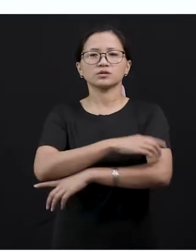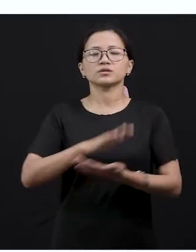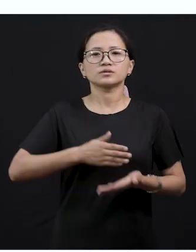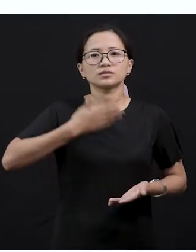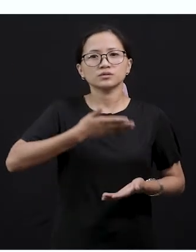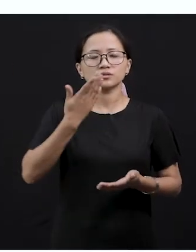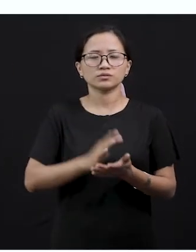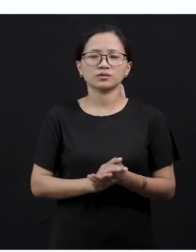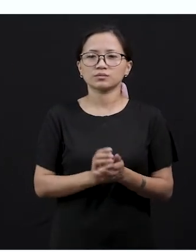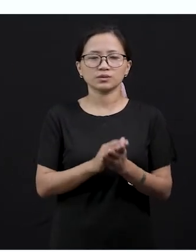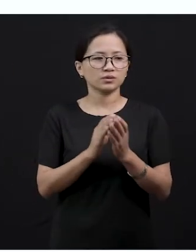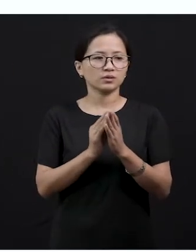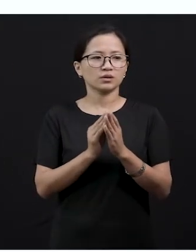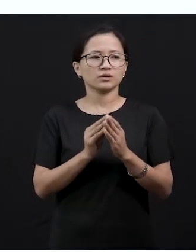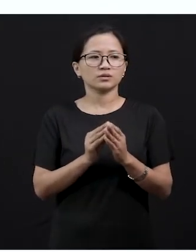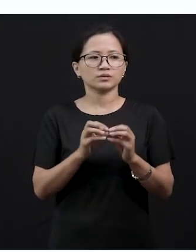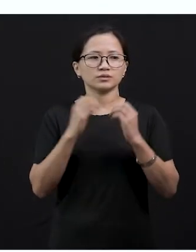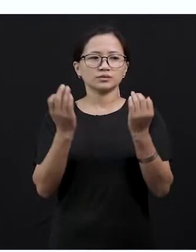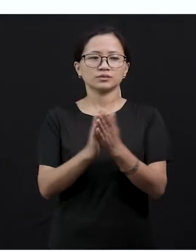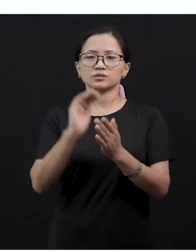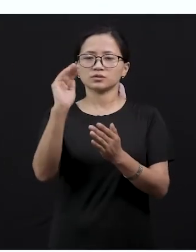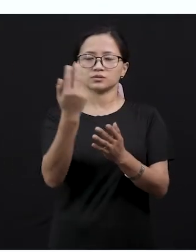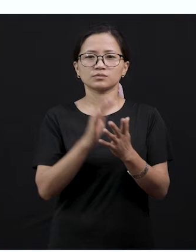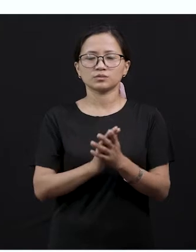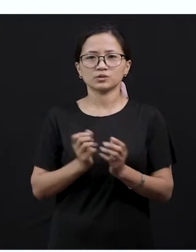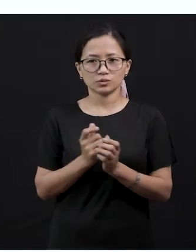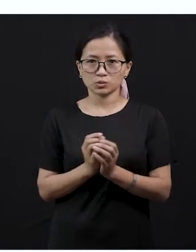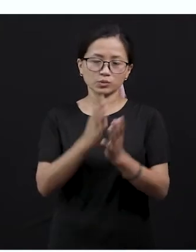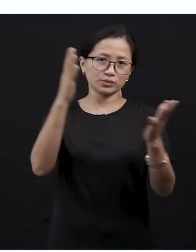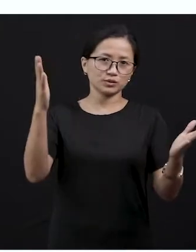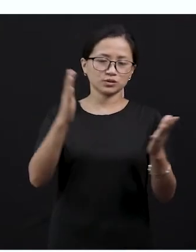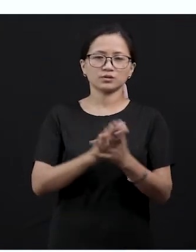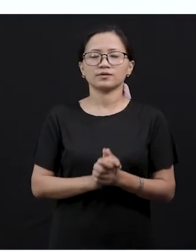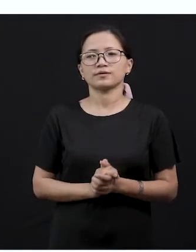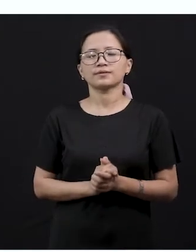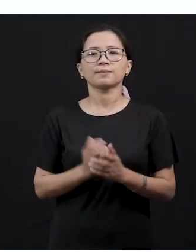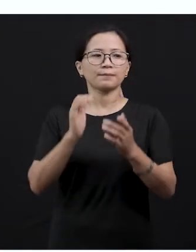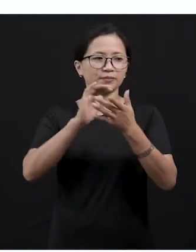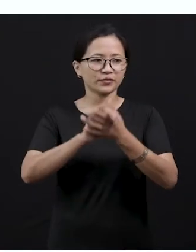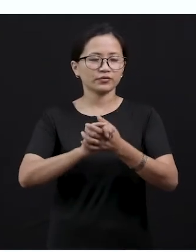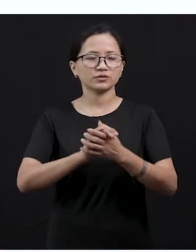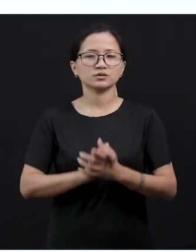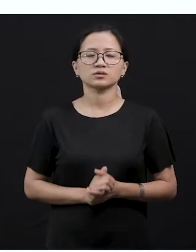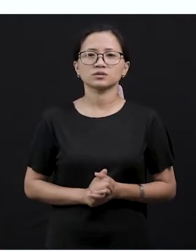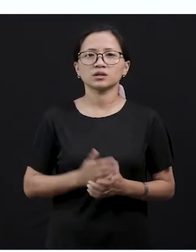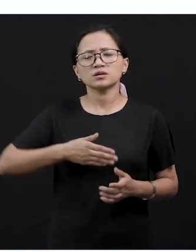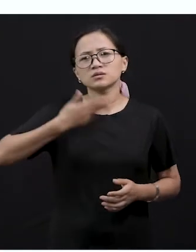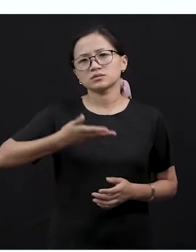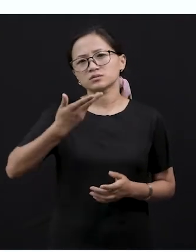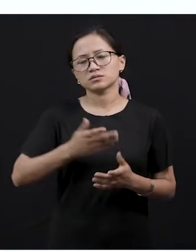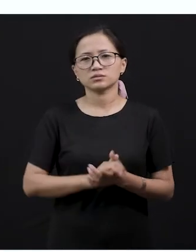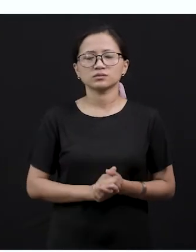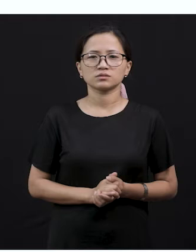some rich friends. See, since they are poor, they try to work hard and earn the money. So by teaching